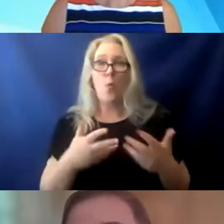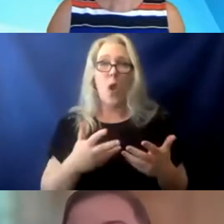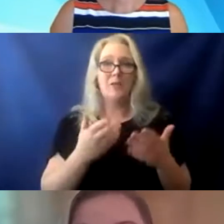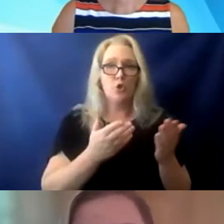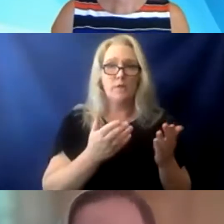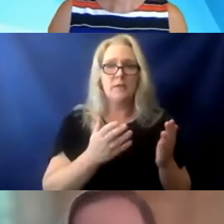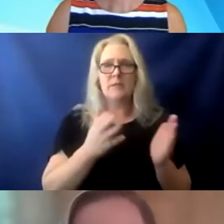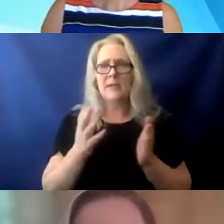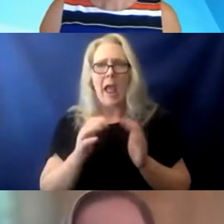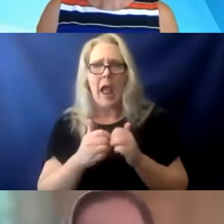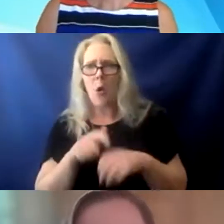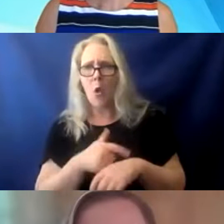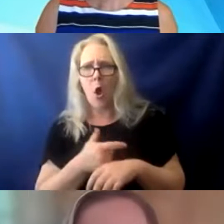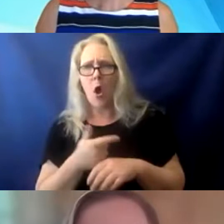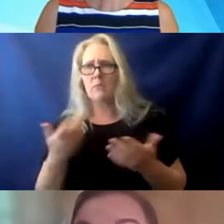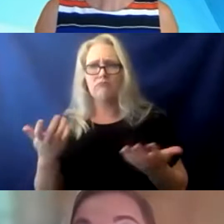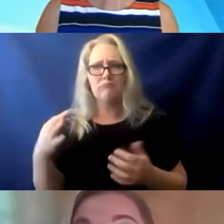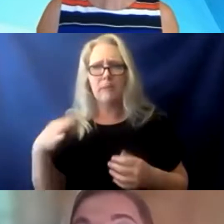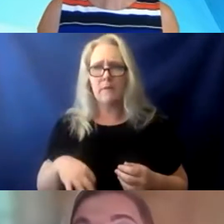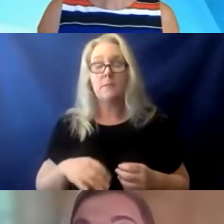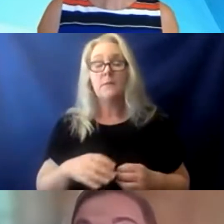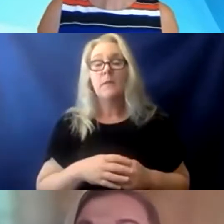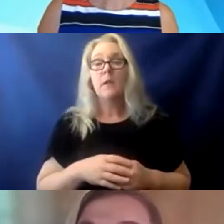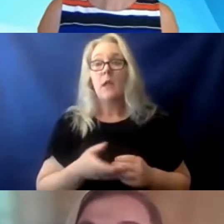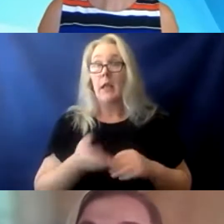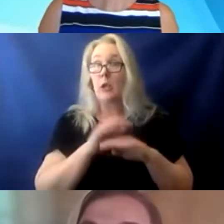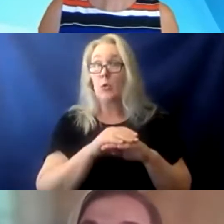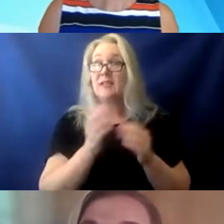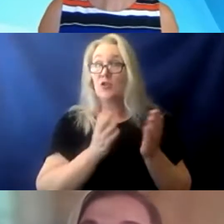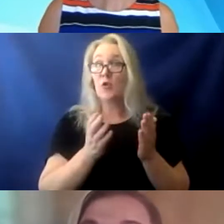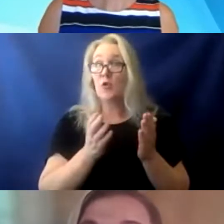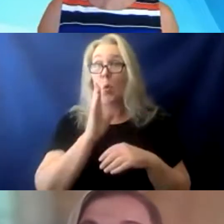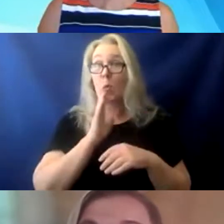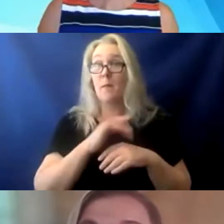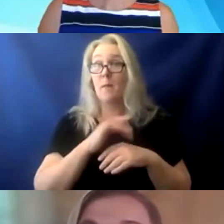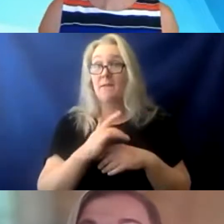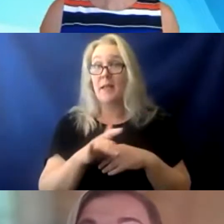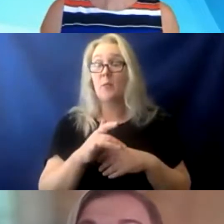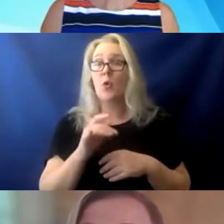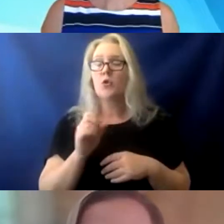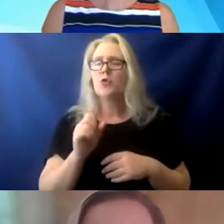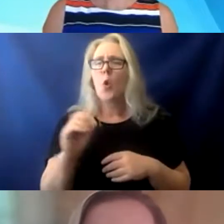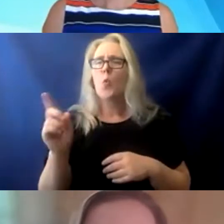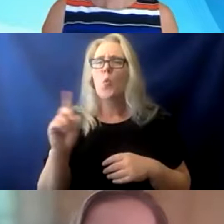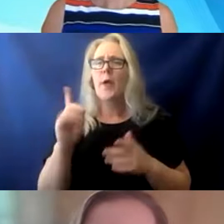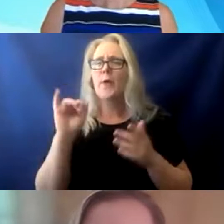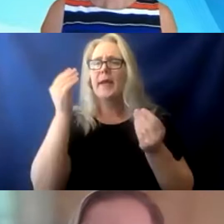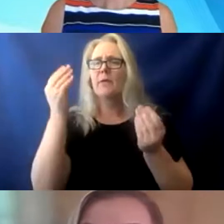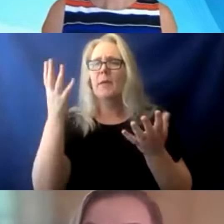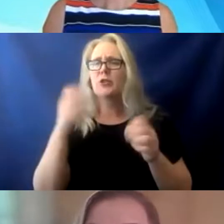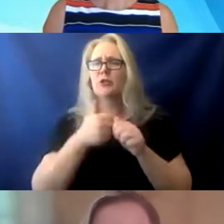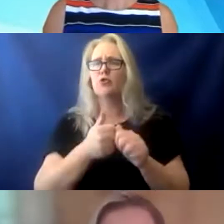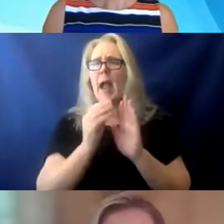long to what benefit? Since there will be an increase in services available, where will this information be tracked and